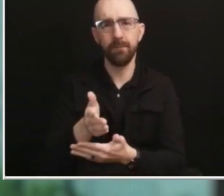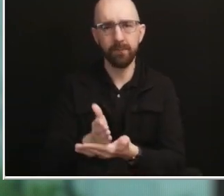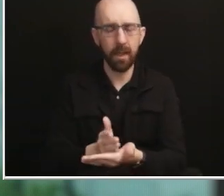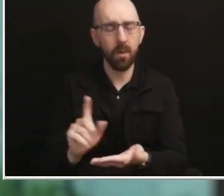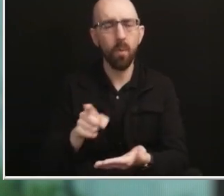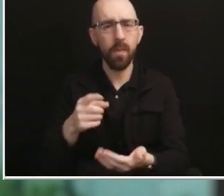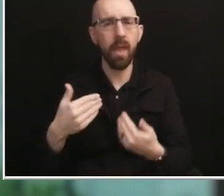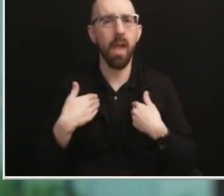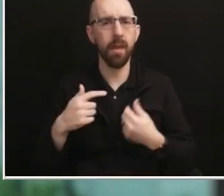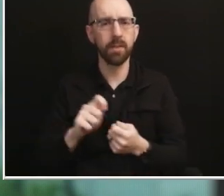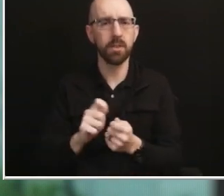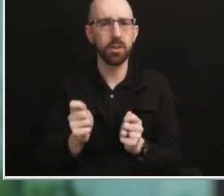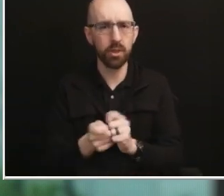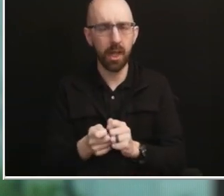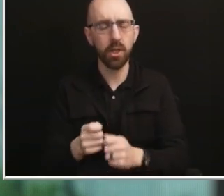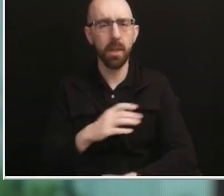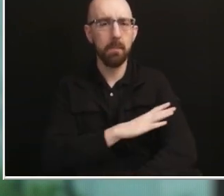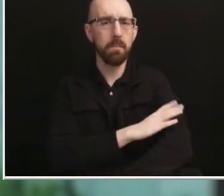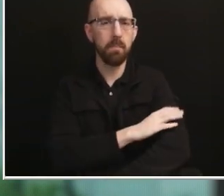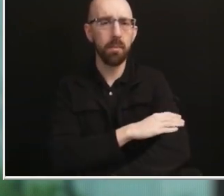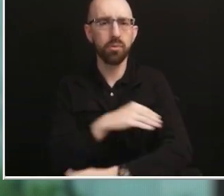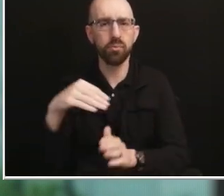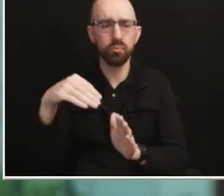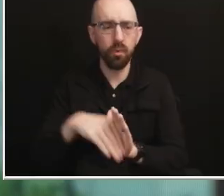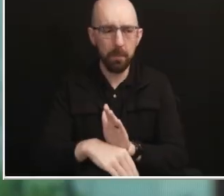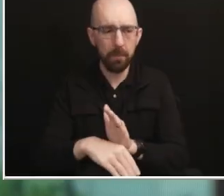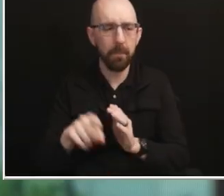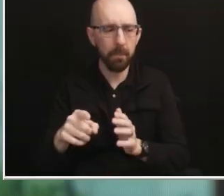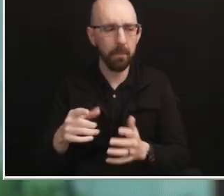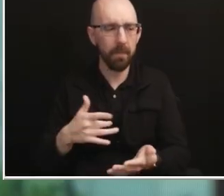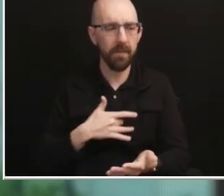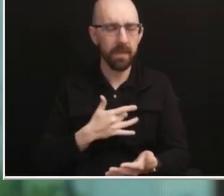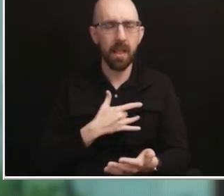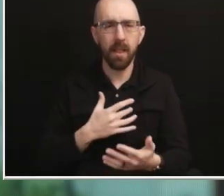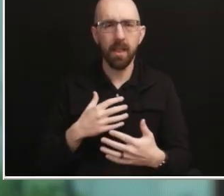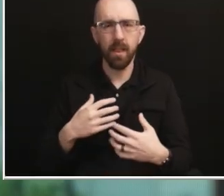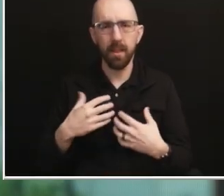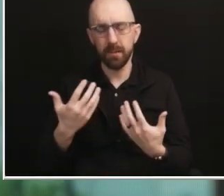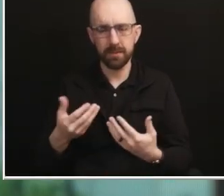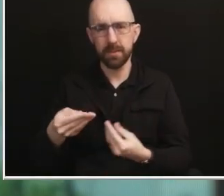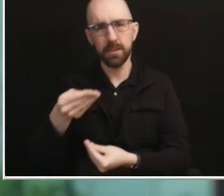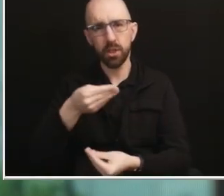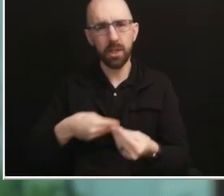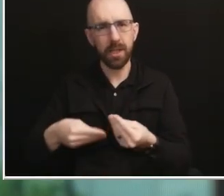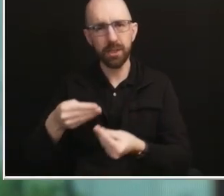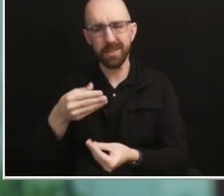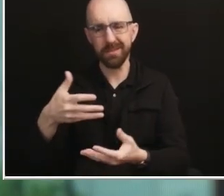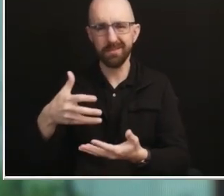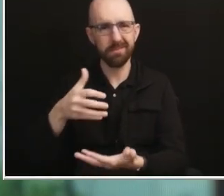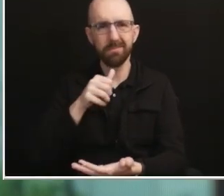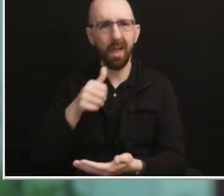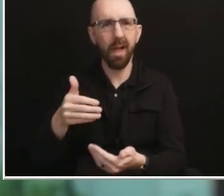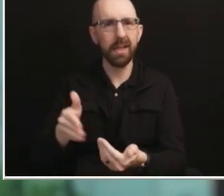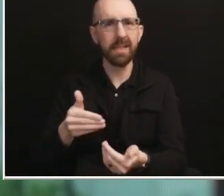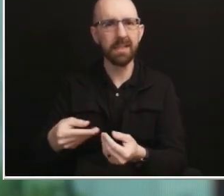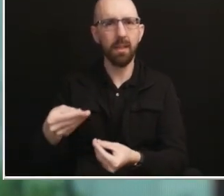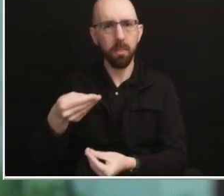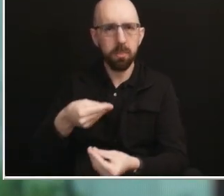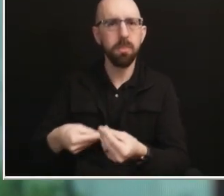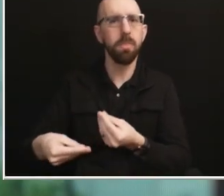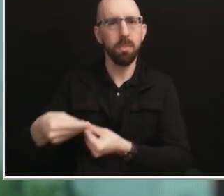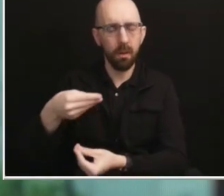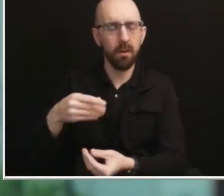in drop in blood pressure and kind of get congestion from a circulation and heart standpoint. So it's stabilizing that aspect of it.